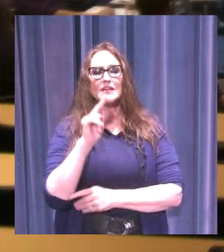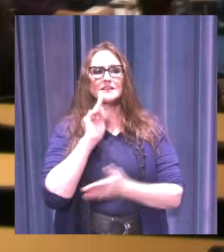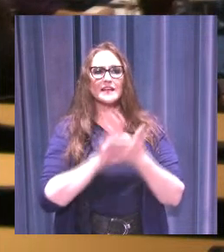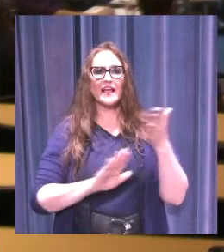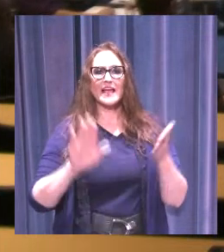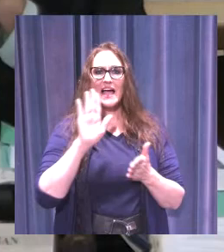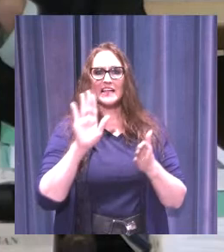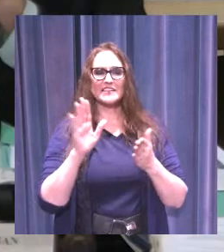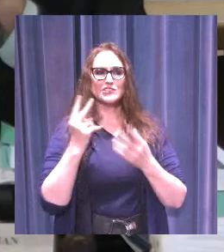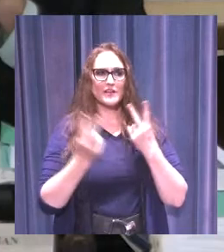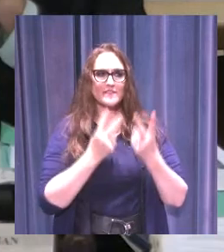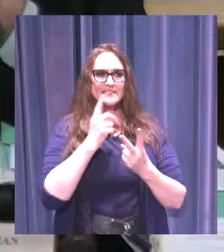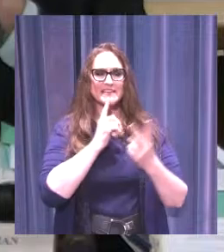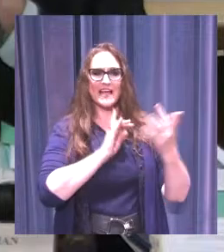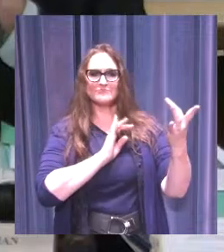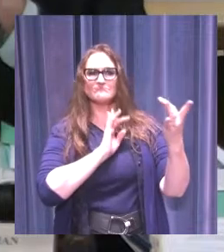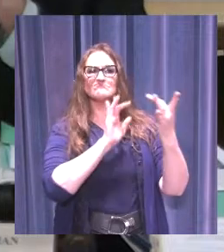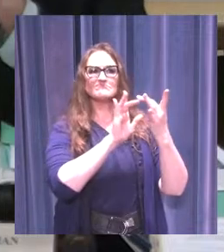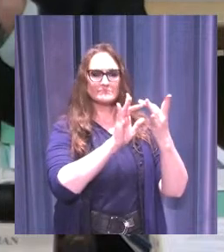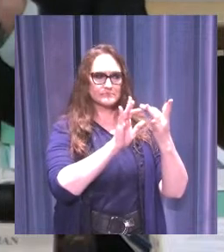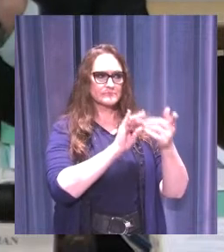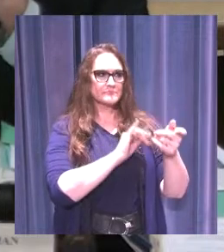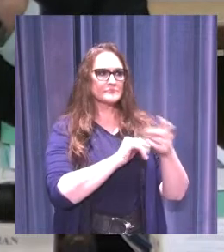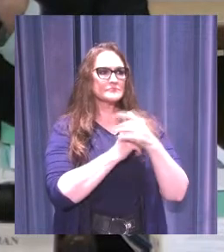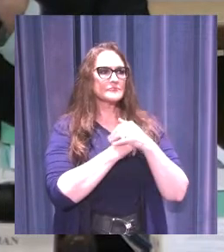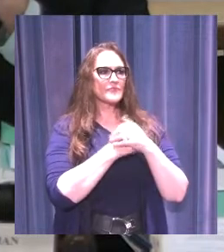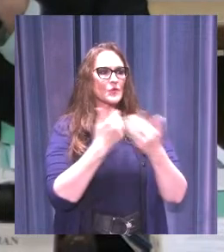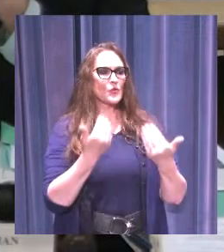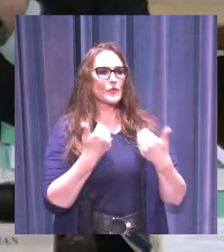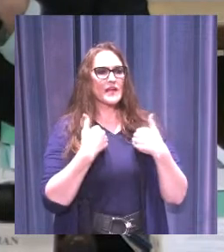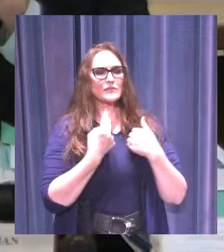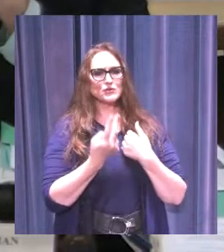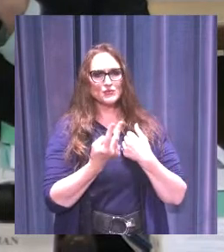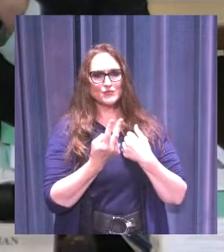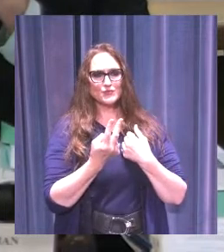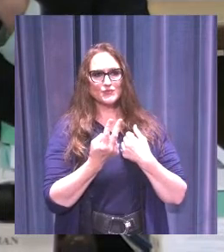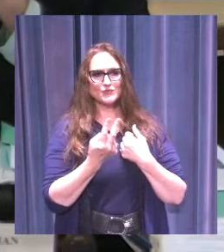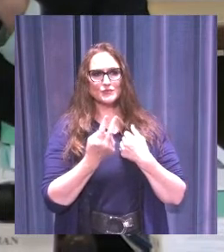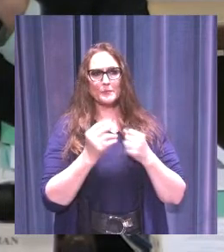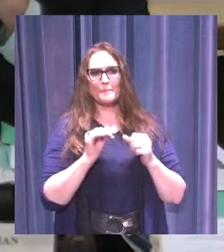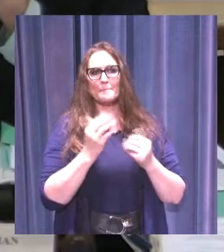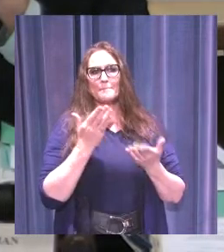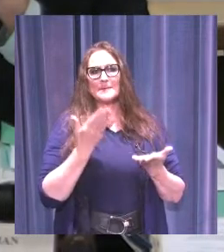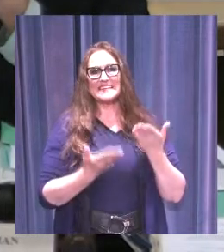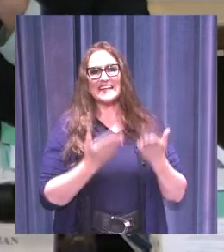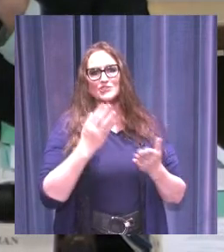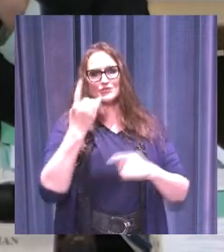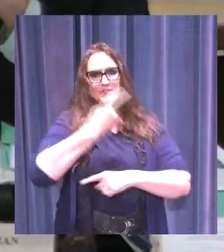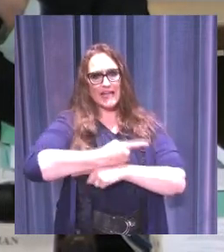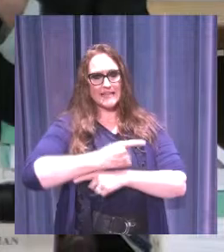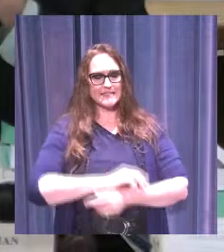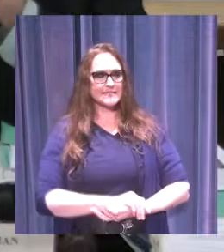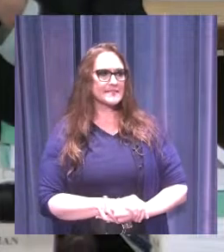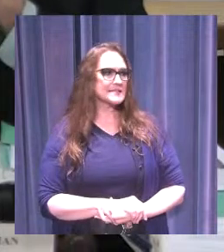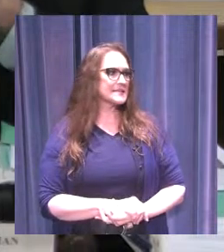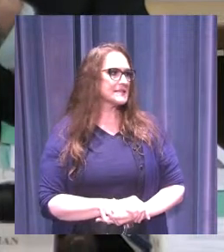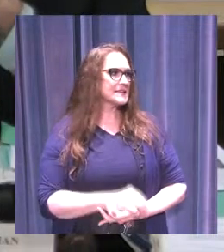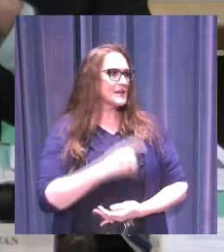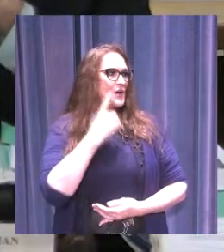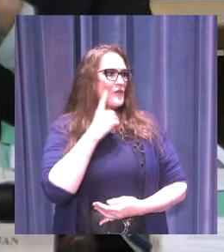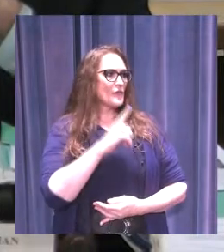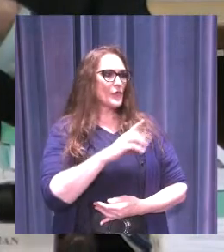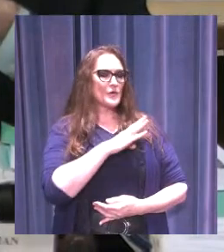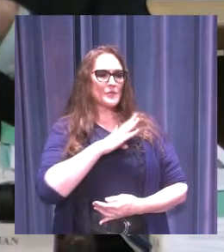have reached out, or we reached out, and we have 2 potential dates for the